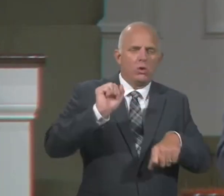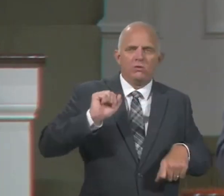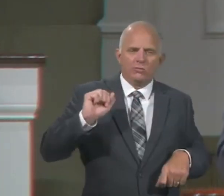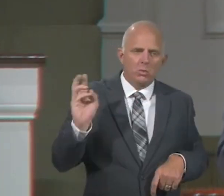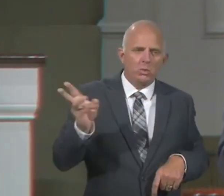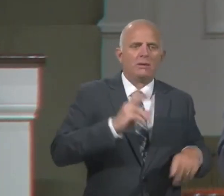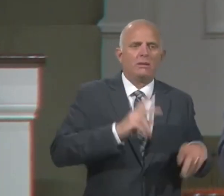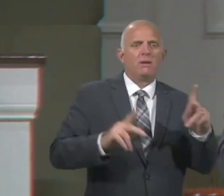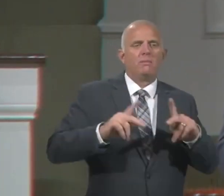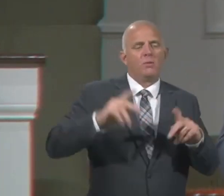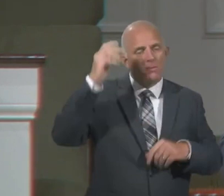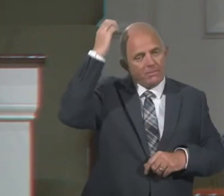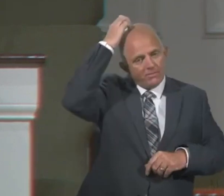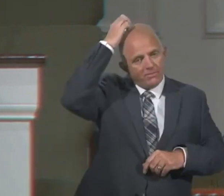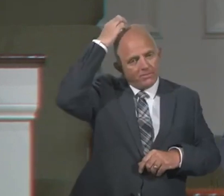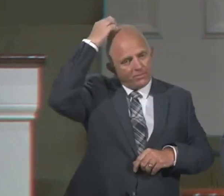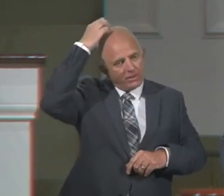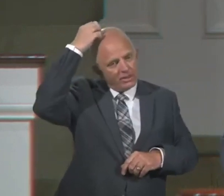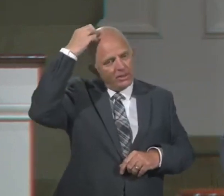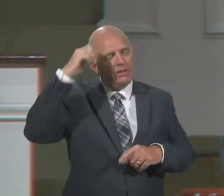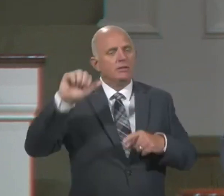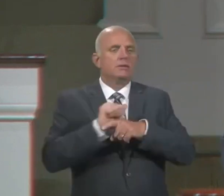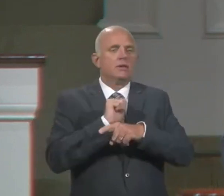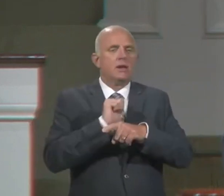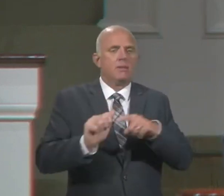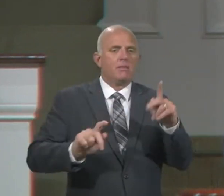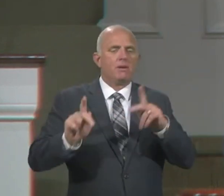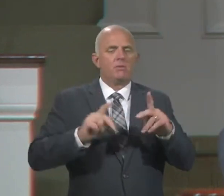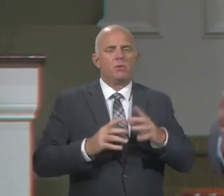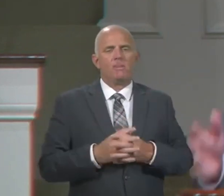and disciple people for Christ.